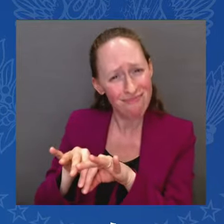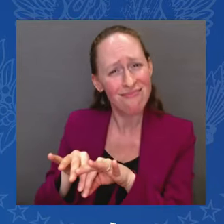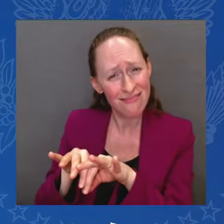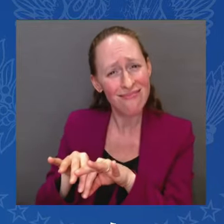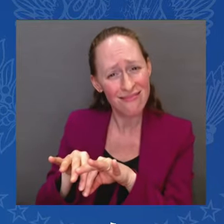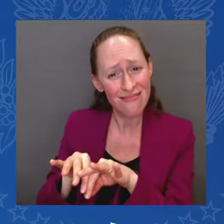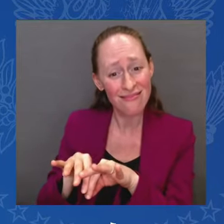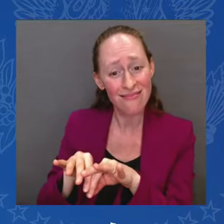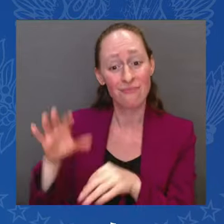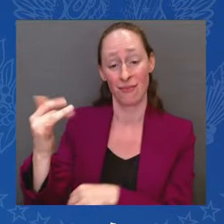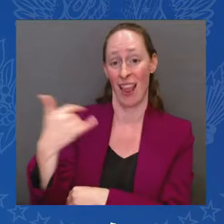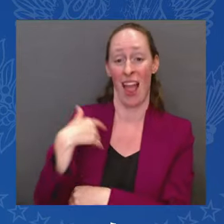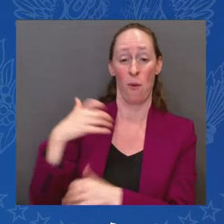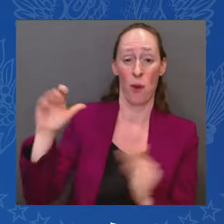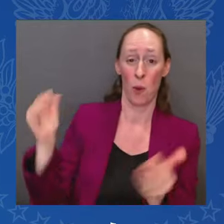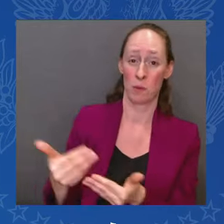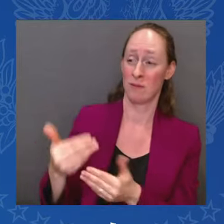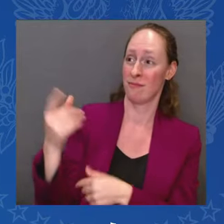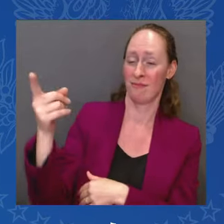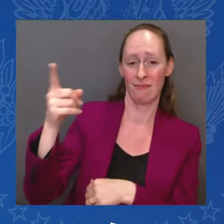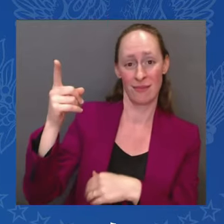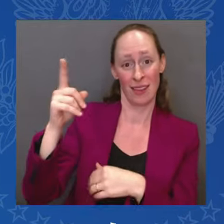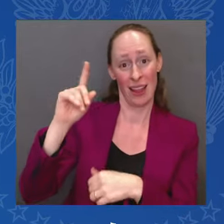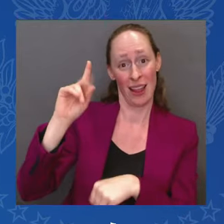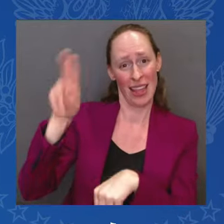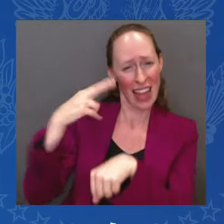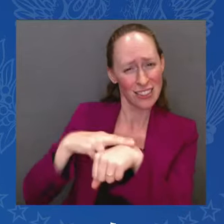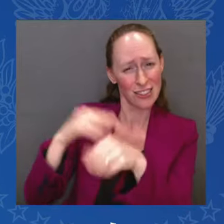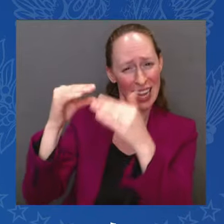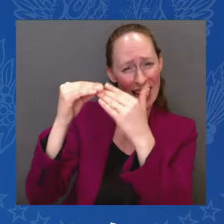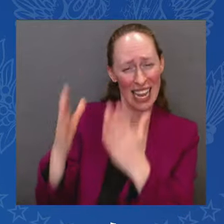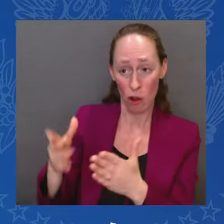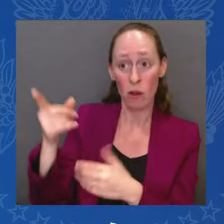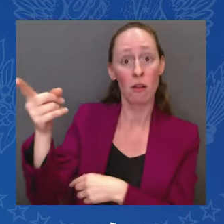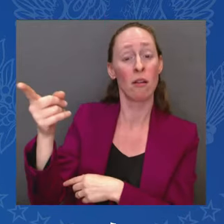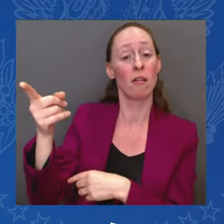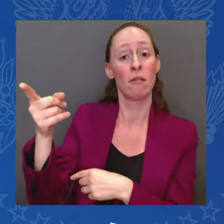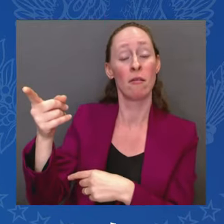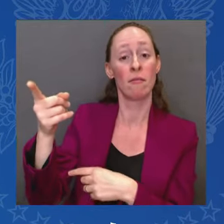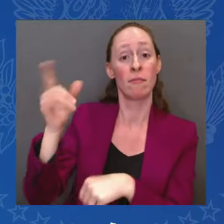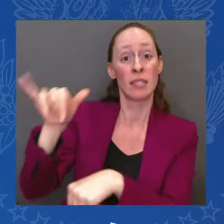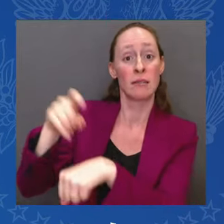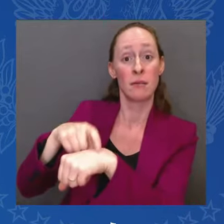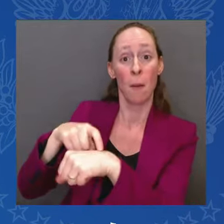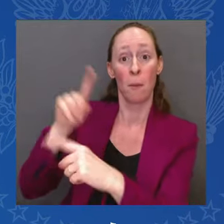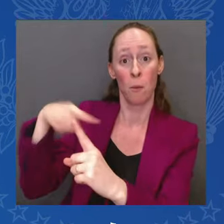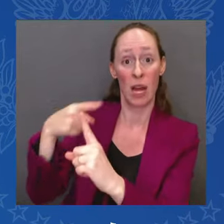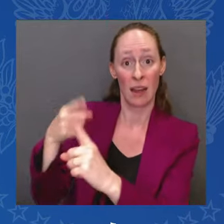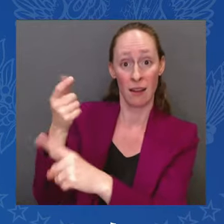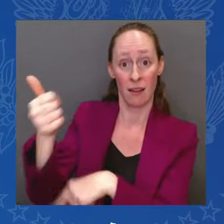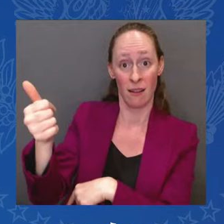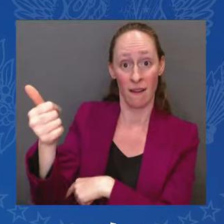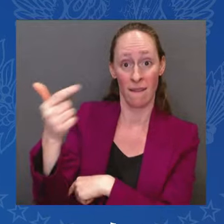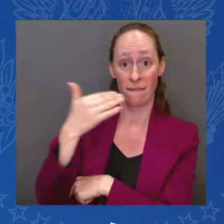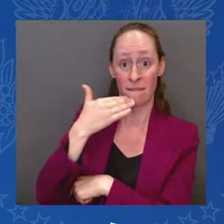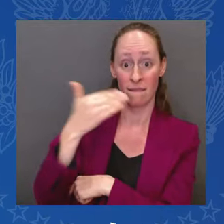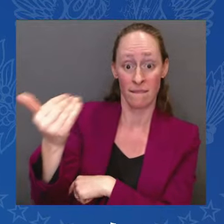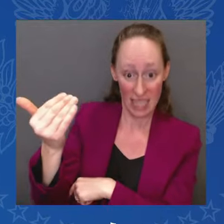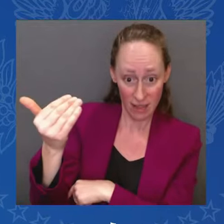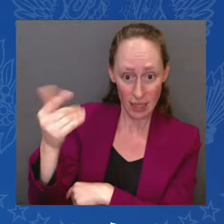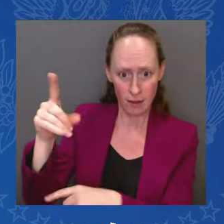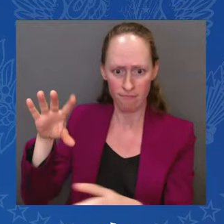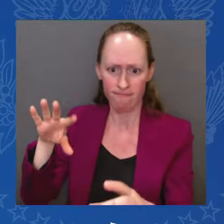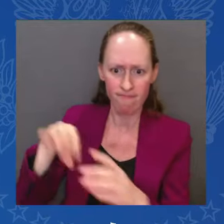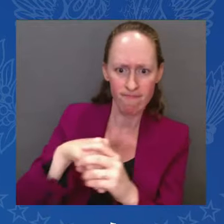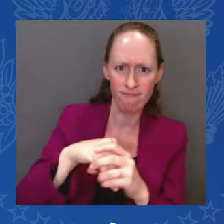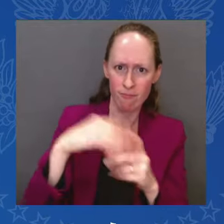this issue. He was only 15 years old when he joined this movement. He is an organizer, he